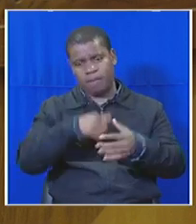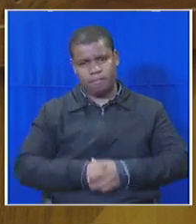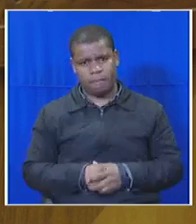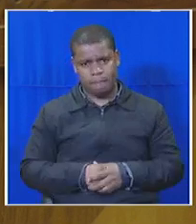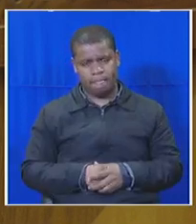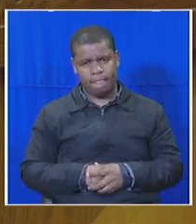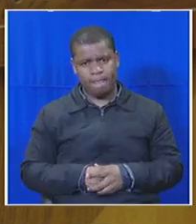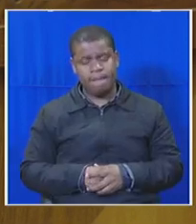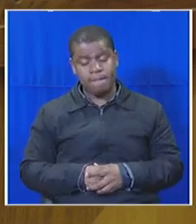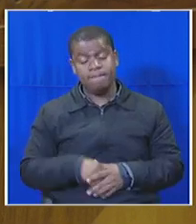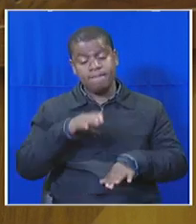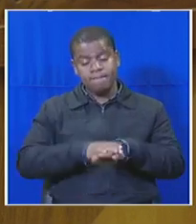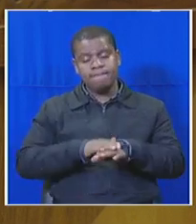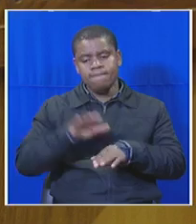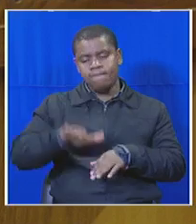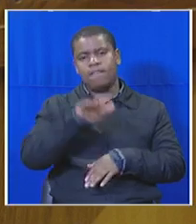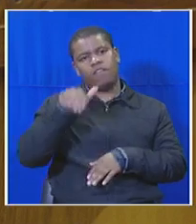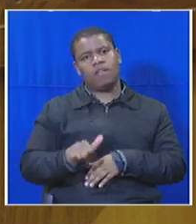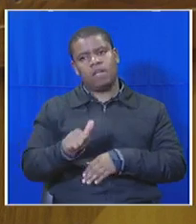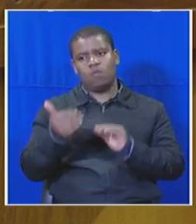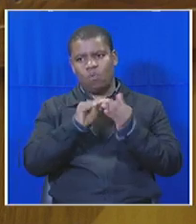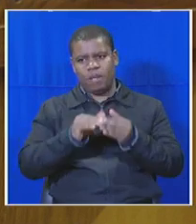South African citizenry.